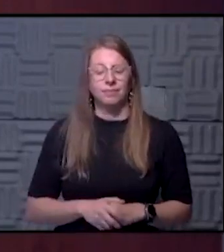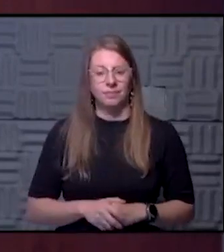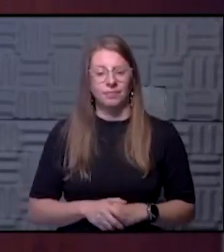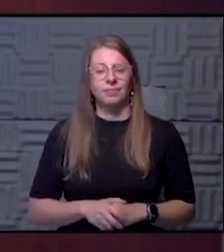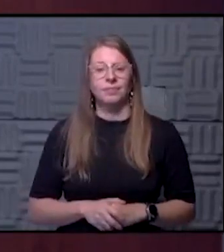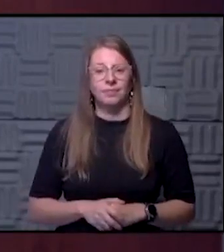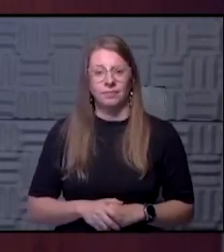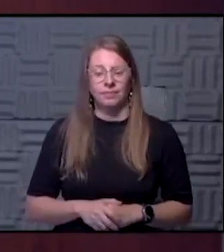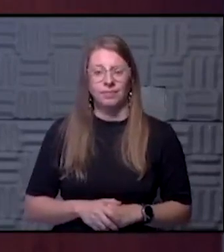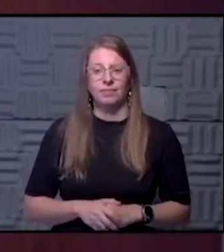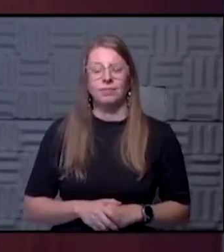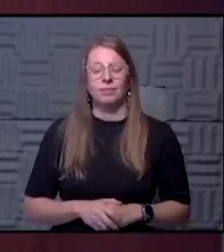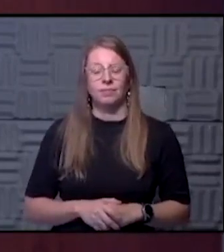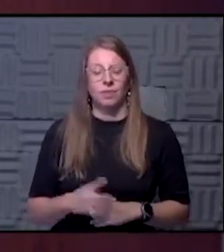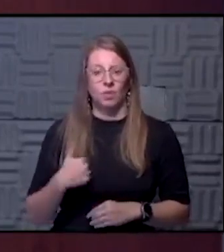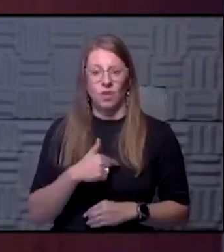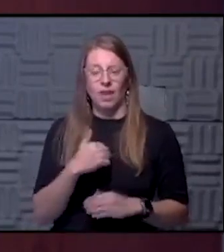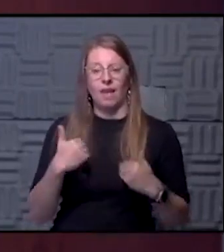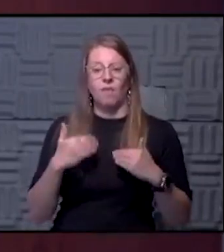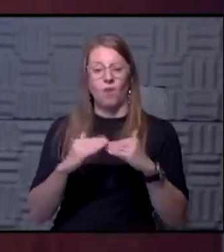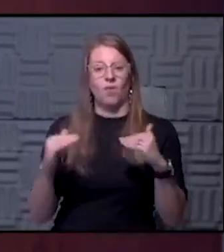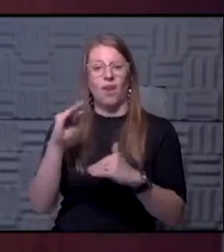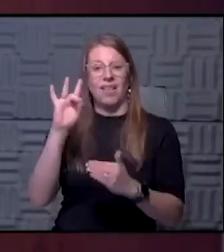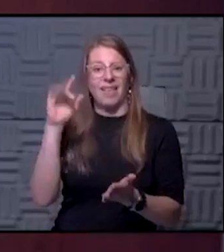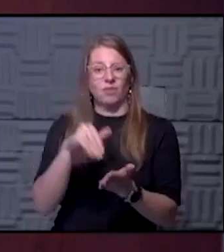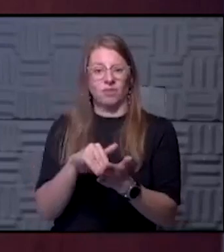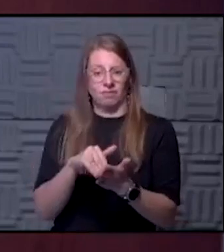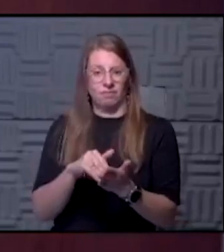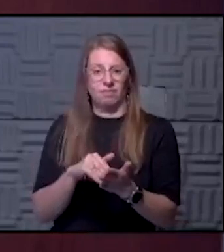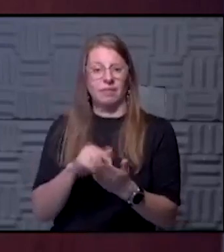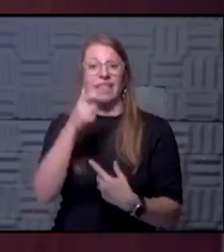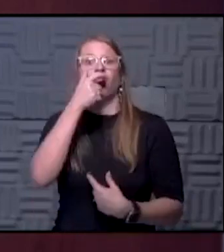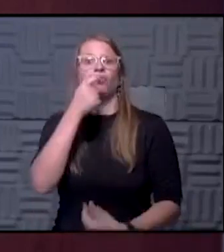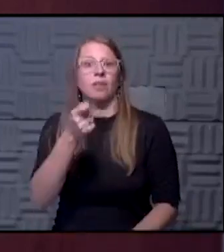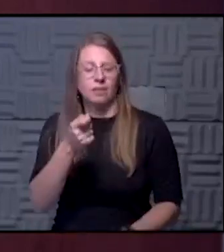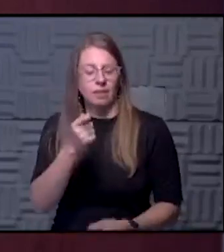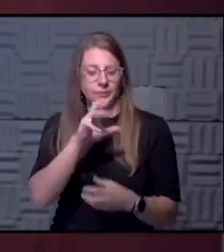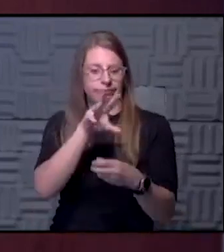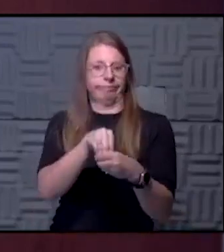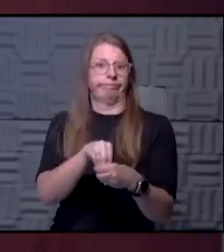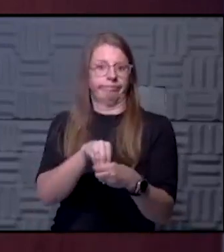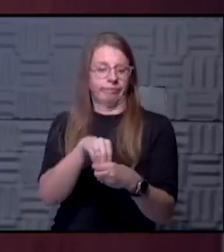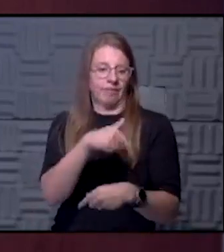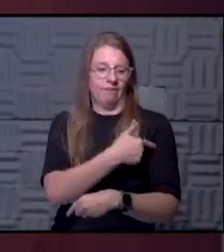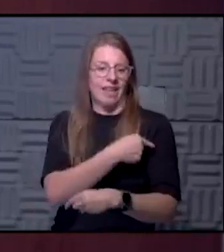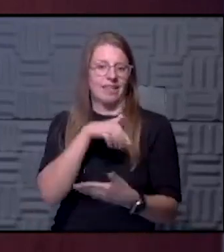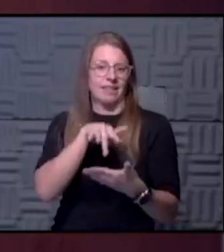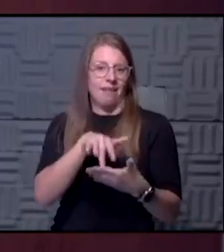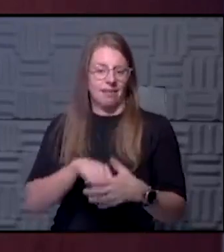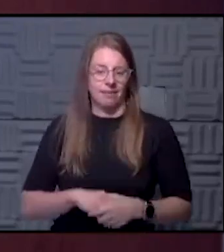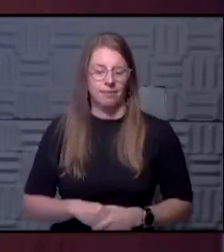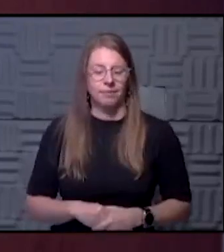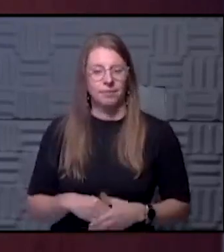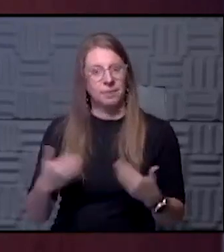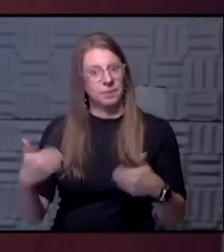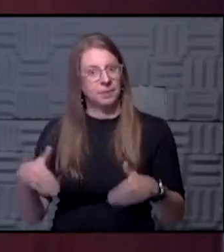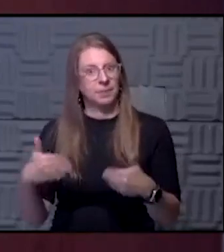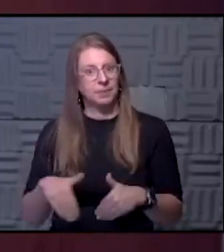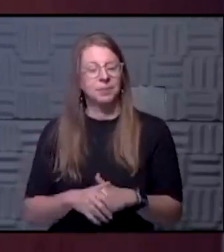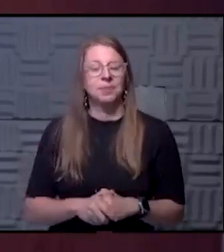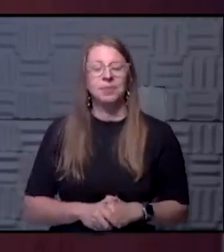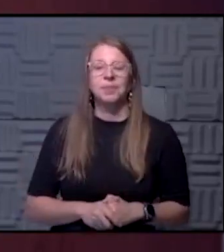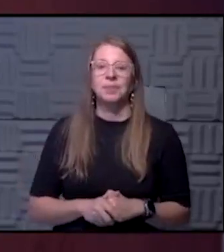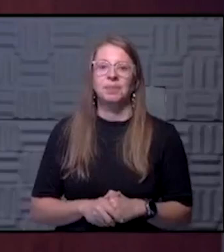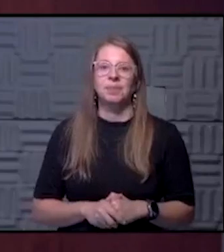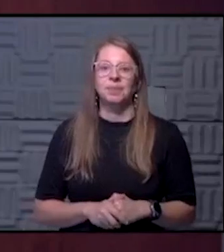574-3006. We have over 8,000 individuals interested in participating in the vaccine study.